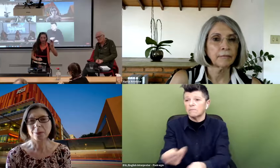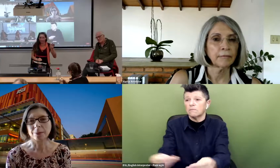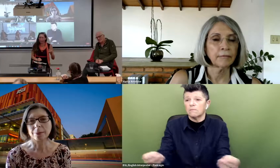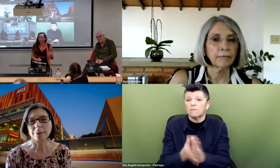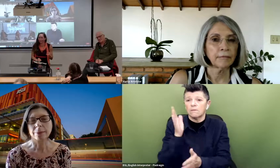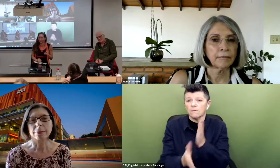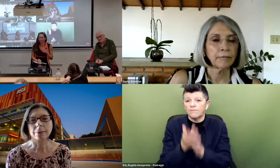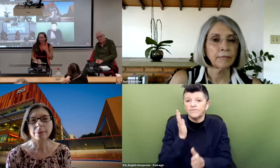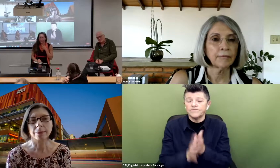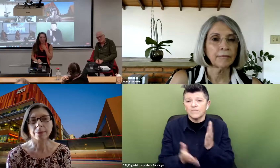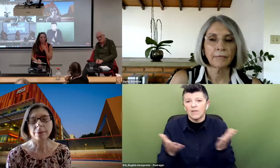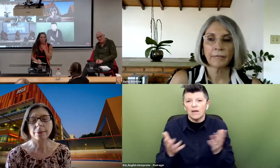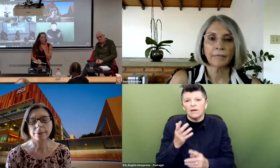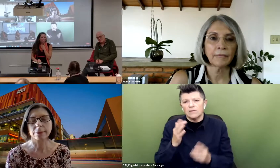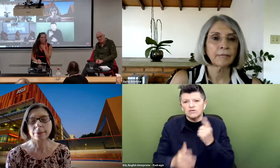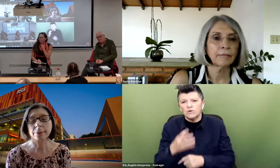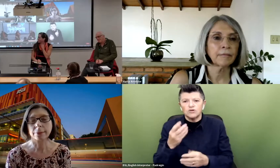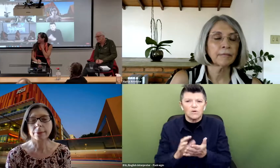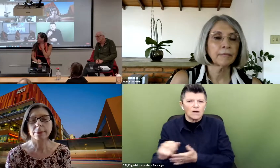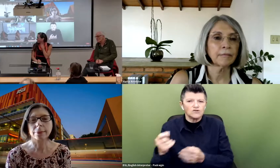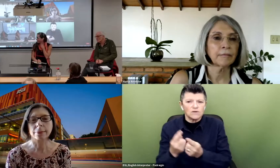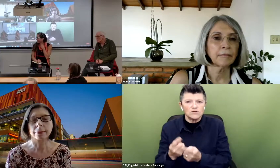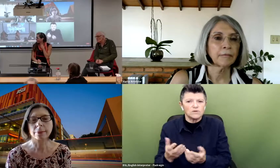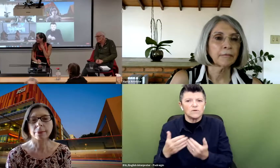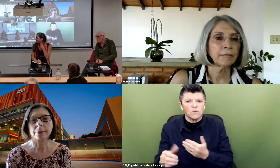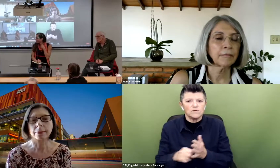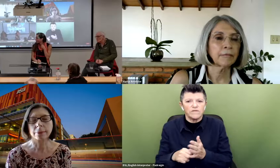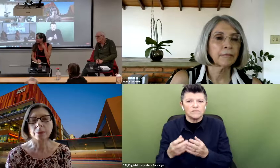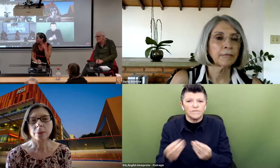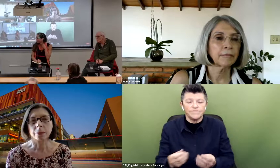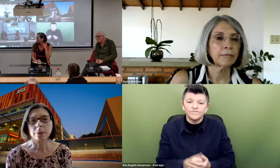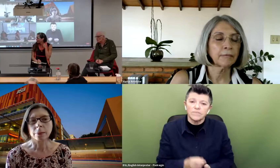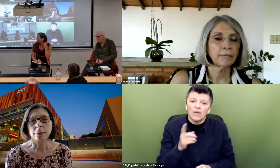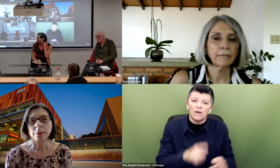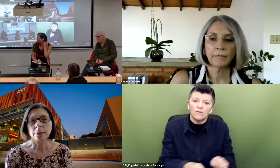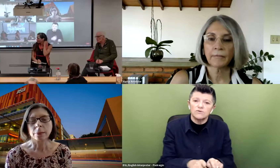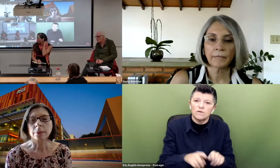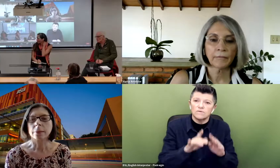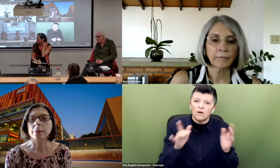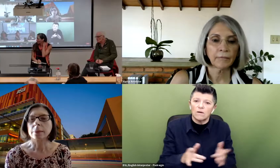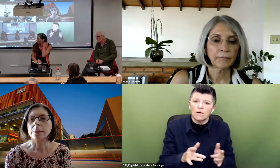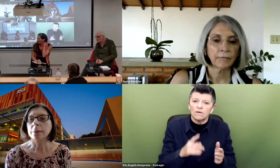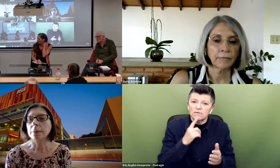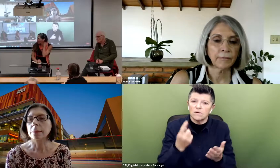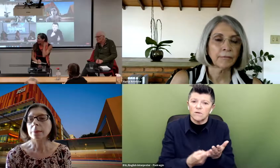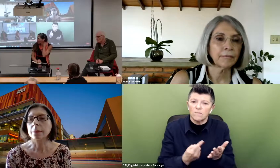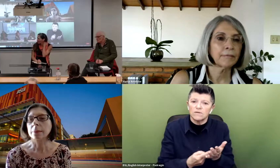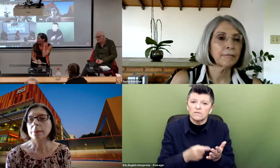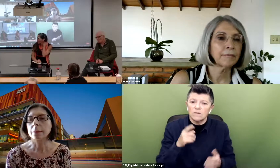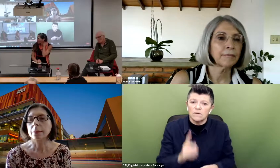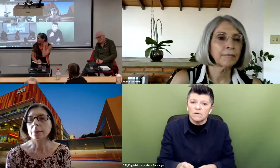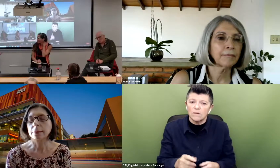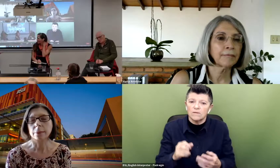issues are much more difficult to solve. Yeah, there was also a comment online kind of emphasizing the importance of